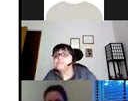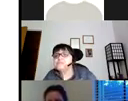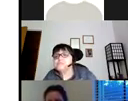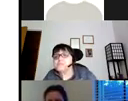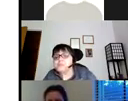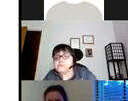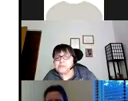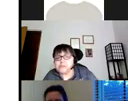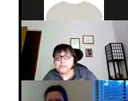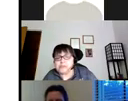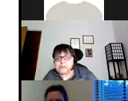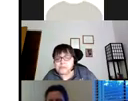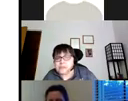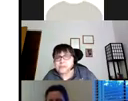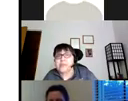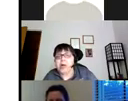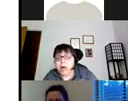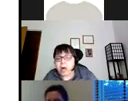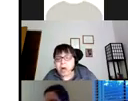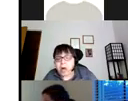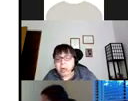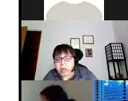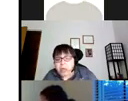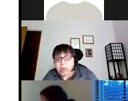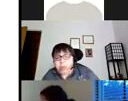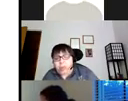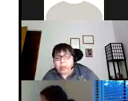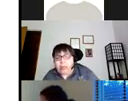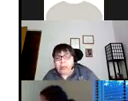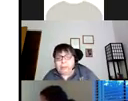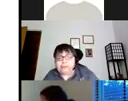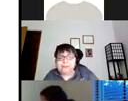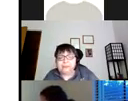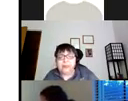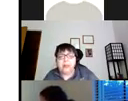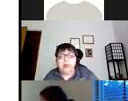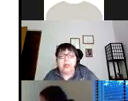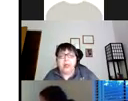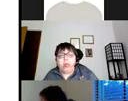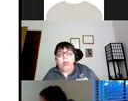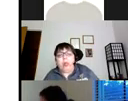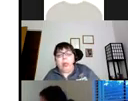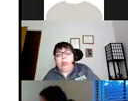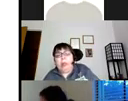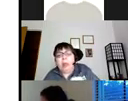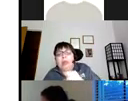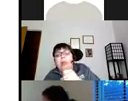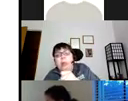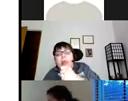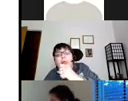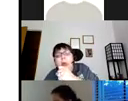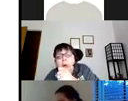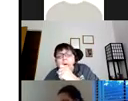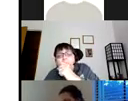to be. And I think that disability theology has lots of good stuff that can be lent in that